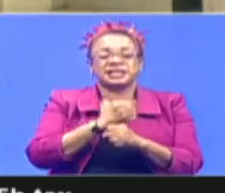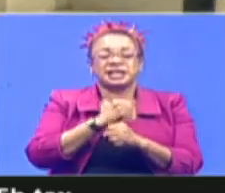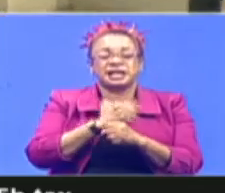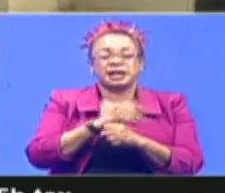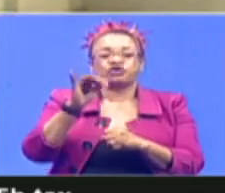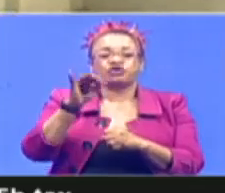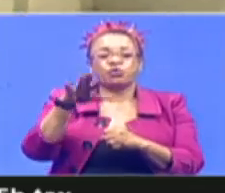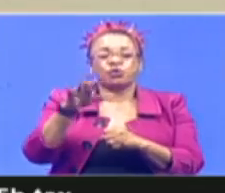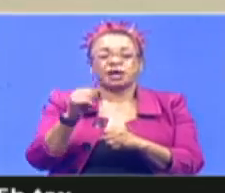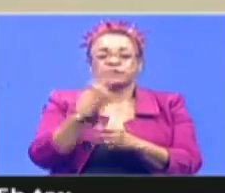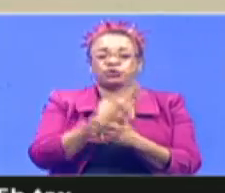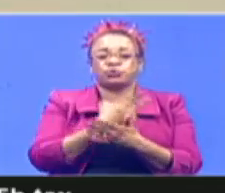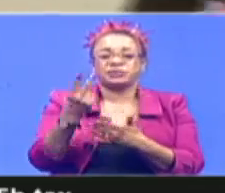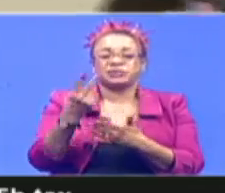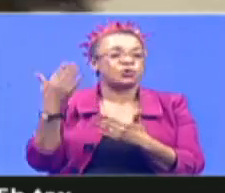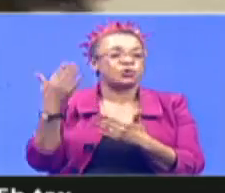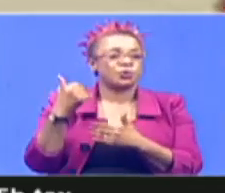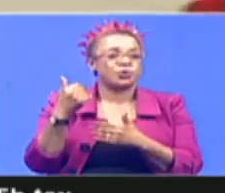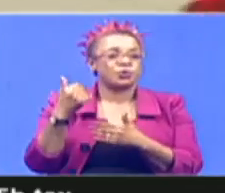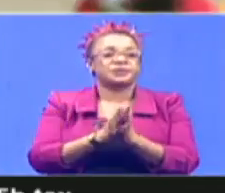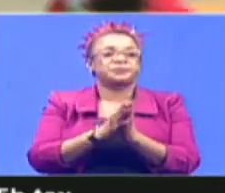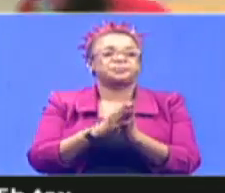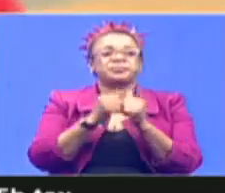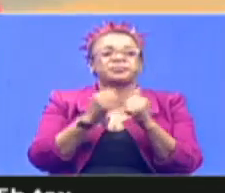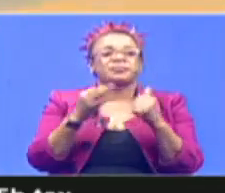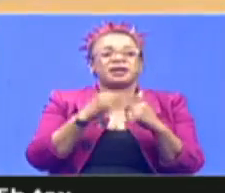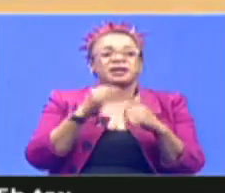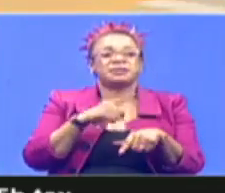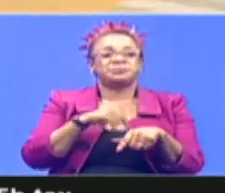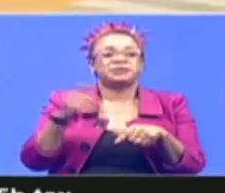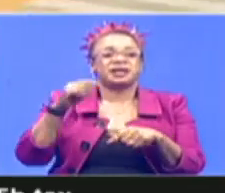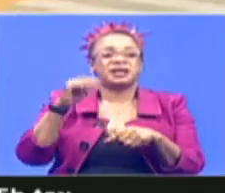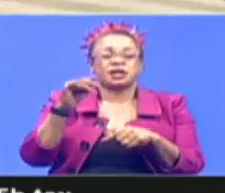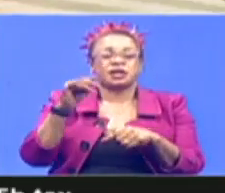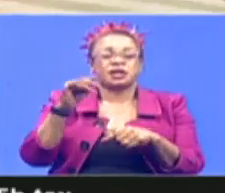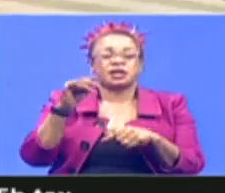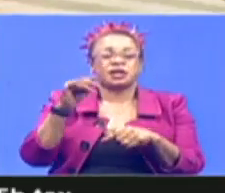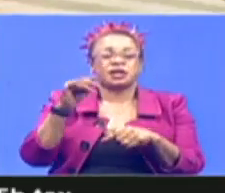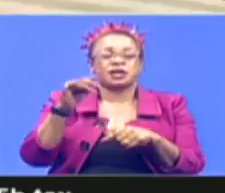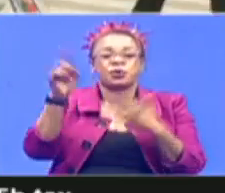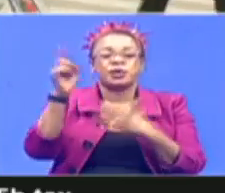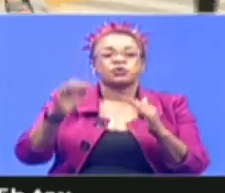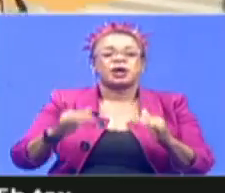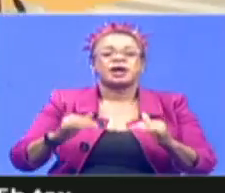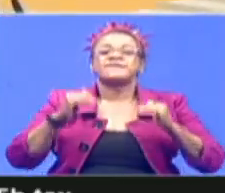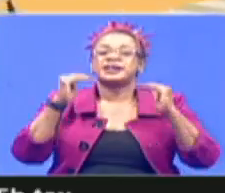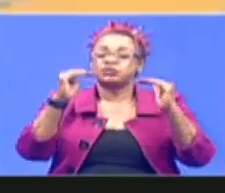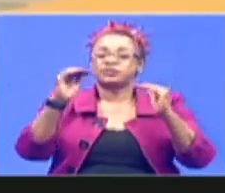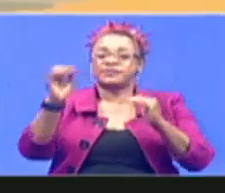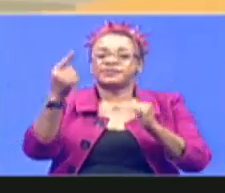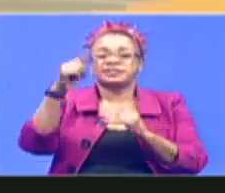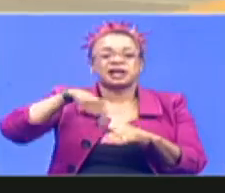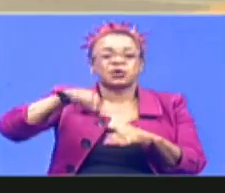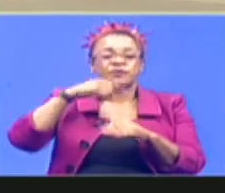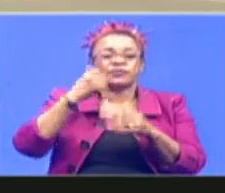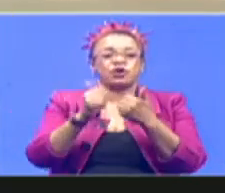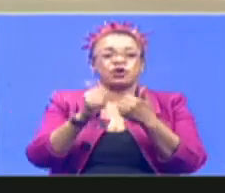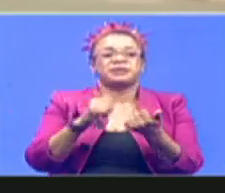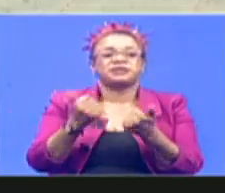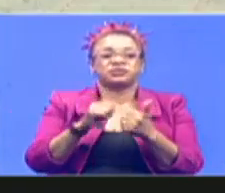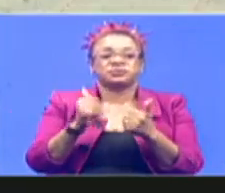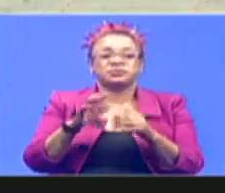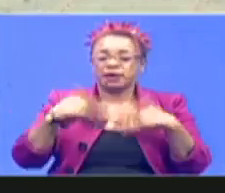Bujumbura 2 weeks ago. And the 18-time Kenyan Premier League champions will be looking for a win to advance to the first round of the competition.